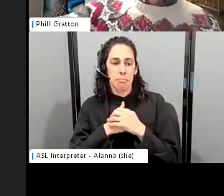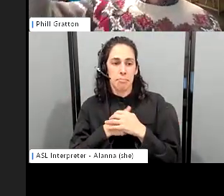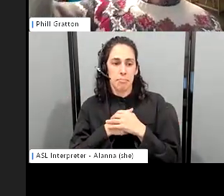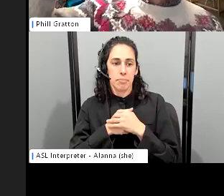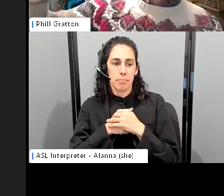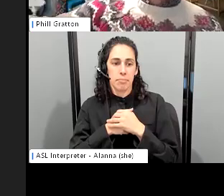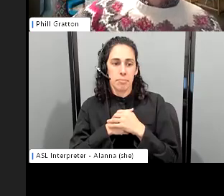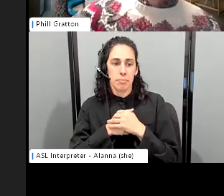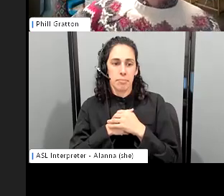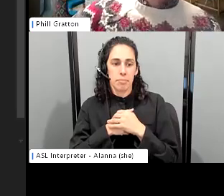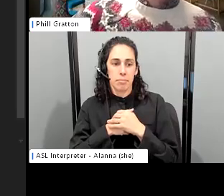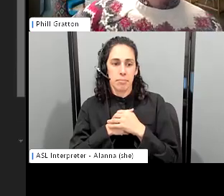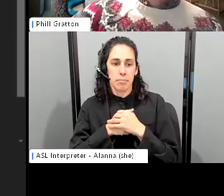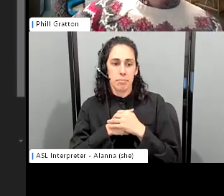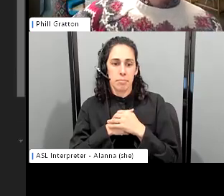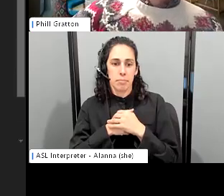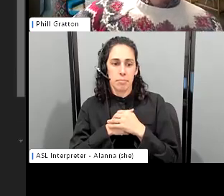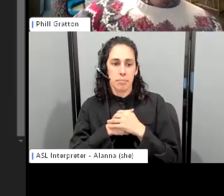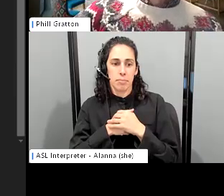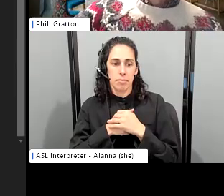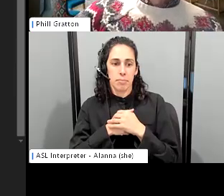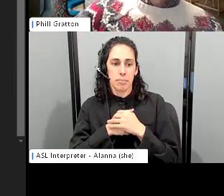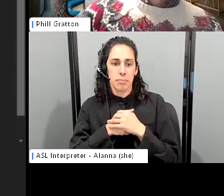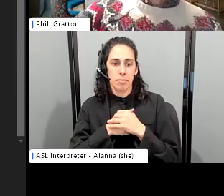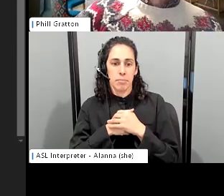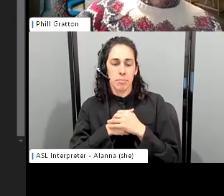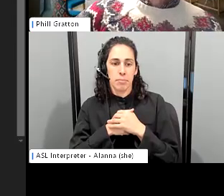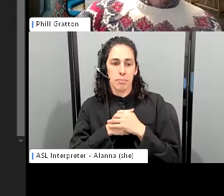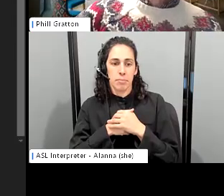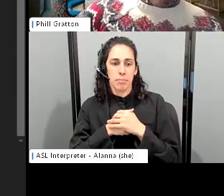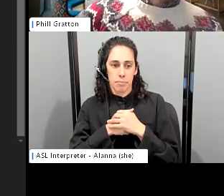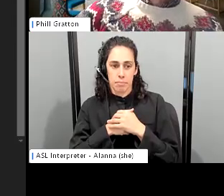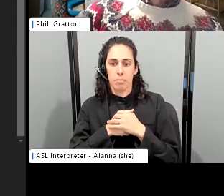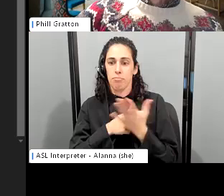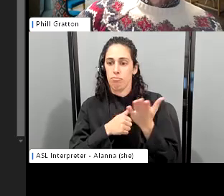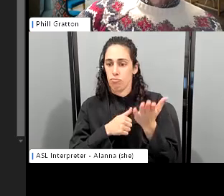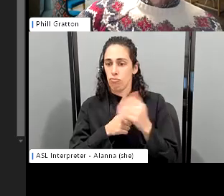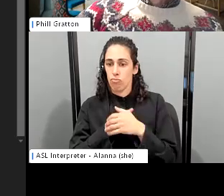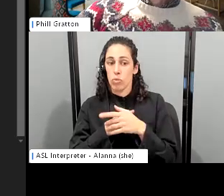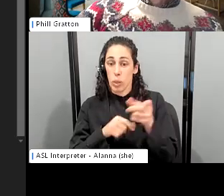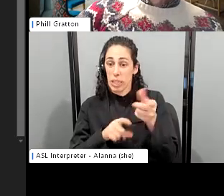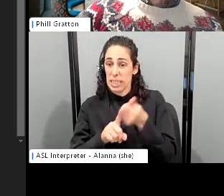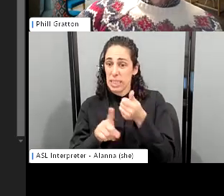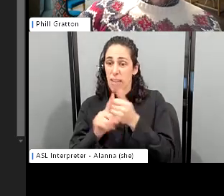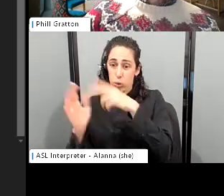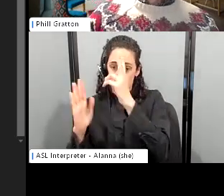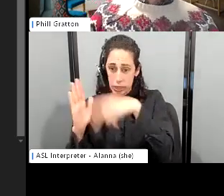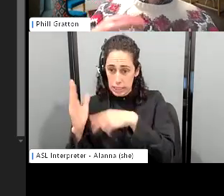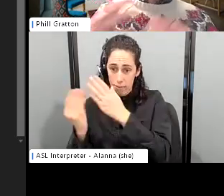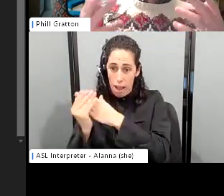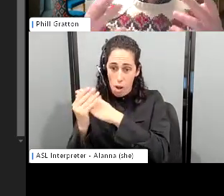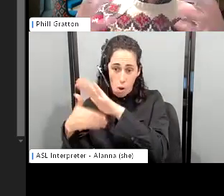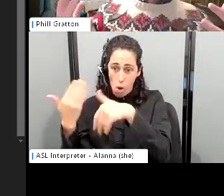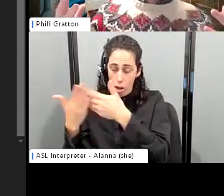And it would read the document, and then it would come back and say, so it's Wow. it tells